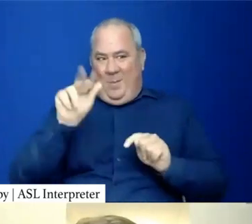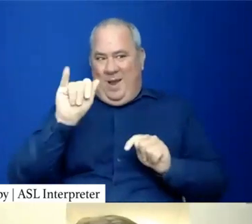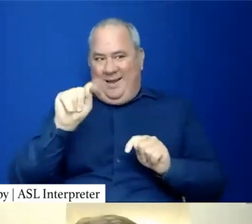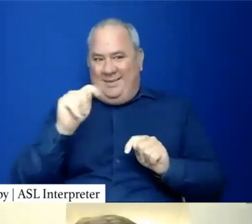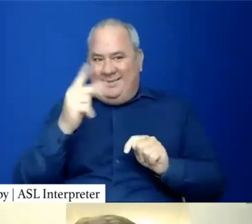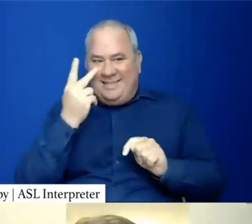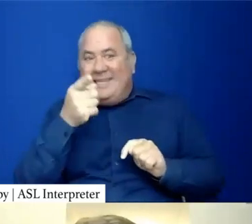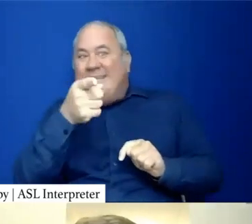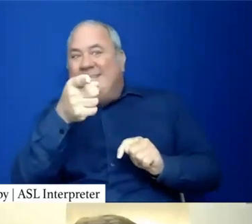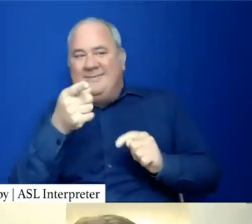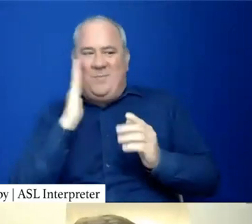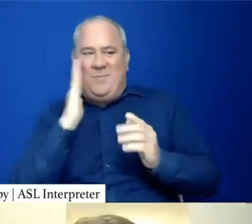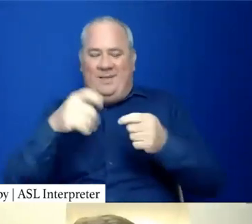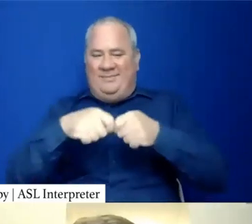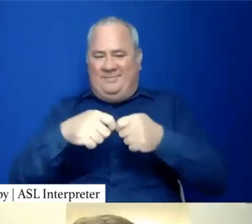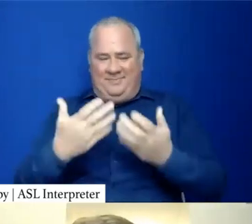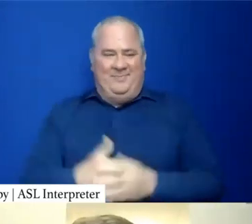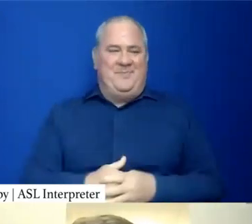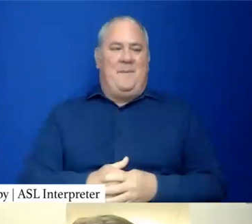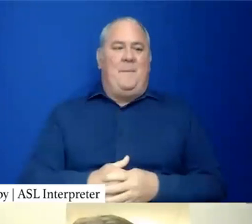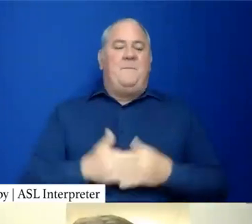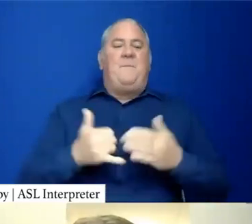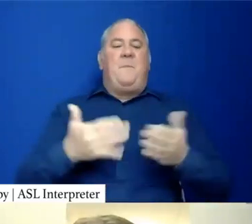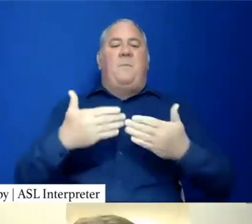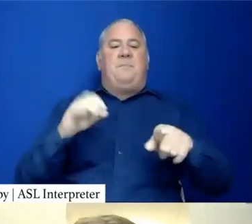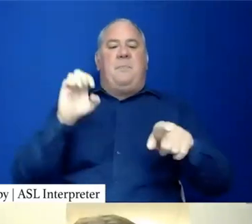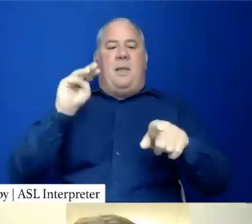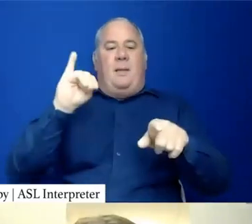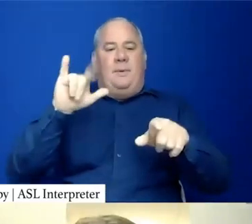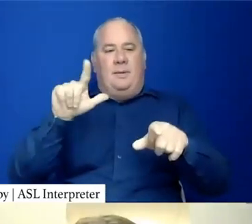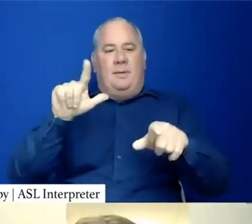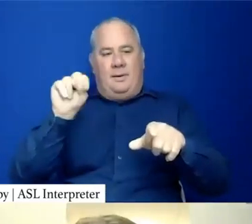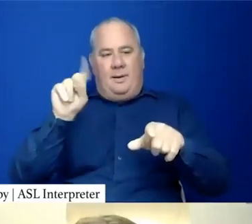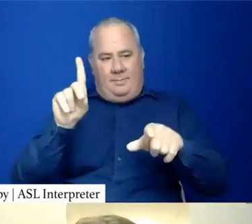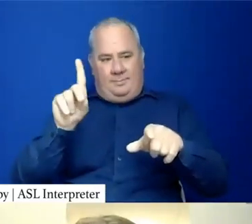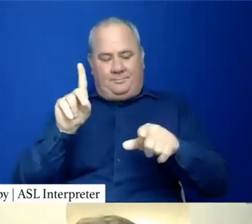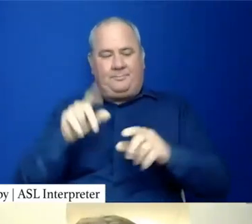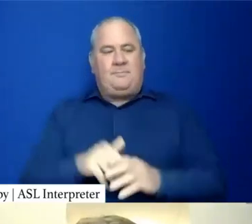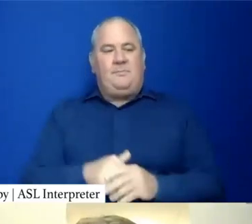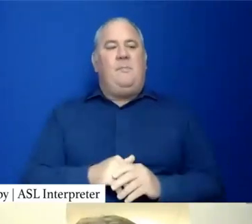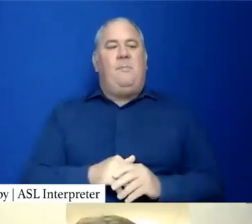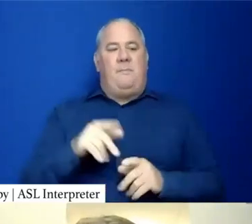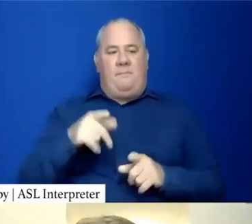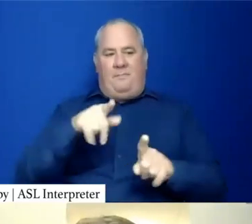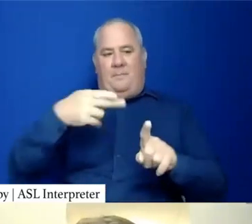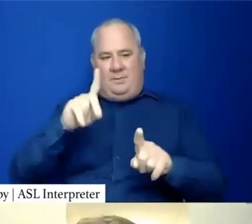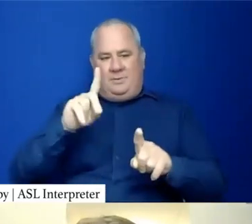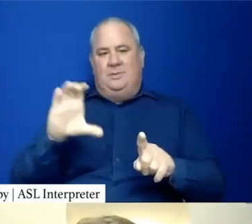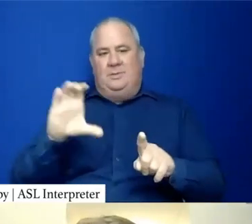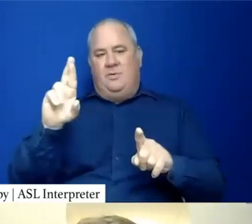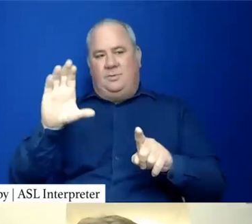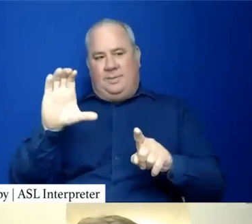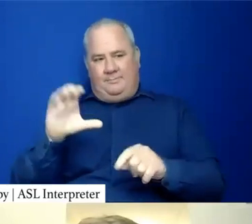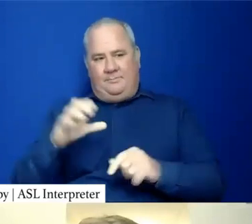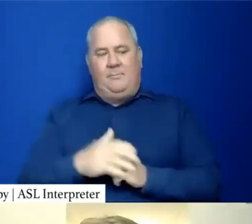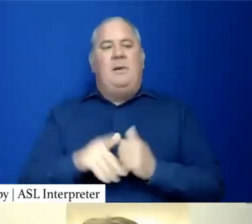Next, I'd like to introduce Emily M. Lund, PhD, CRC, an assistant professor of